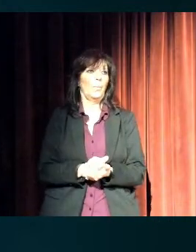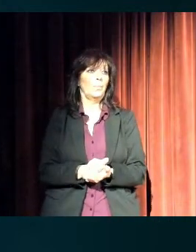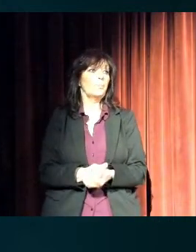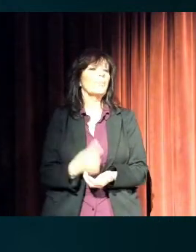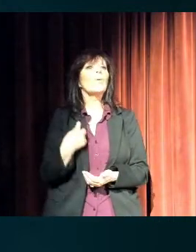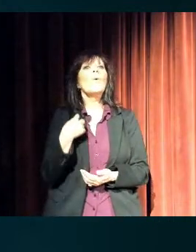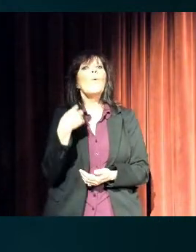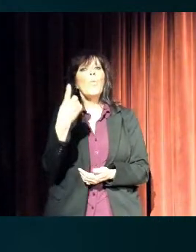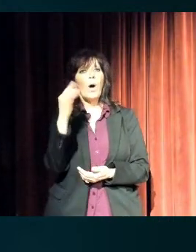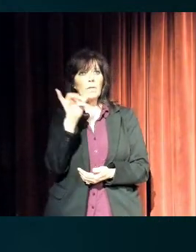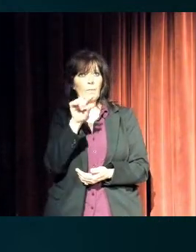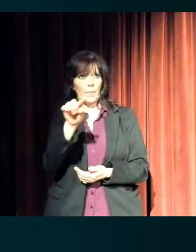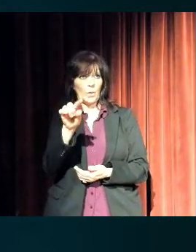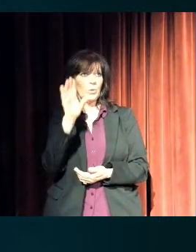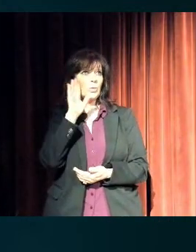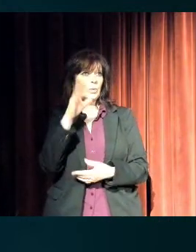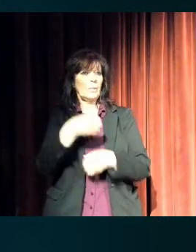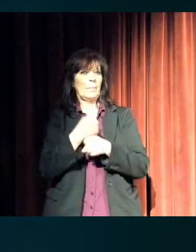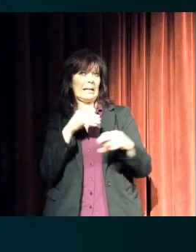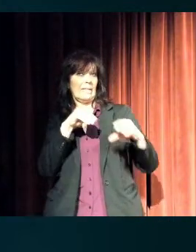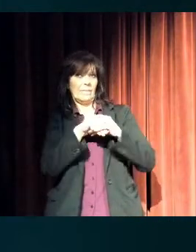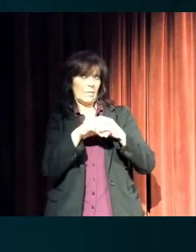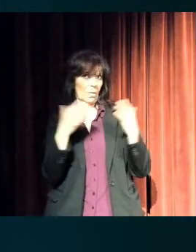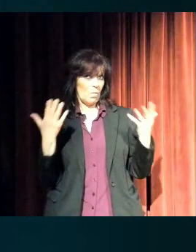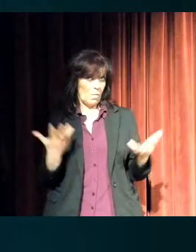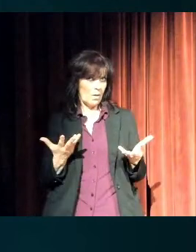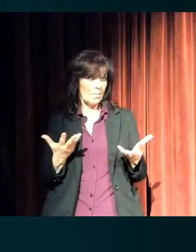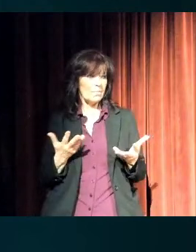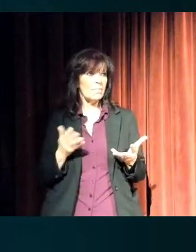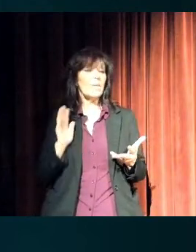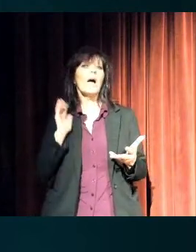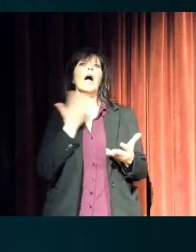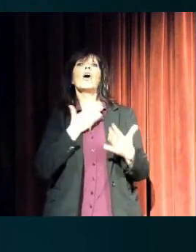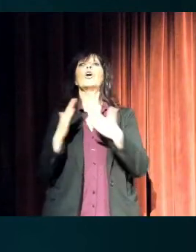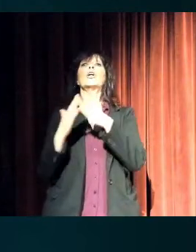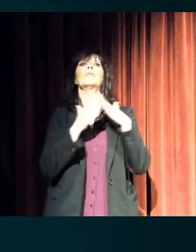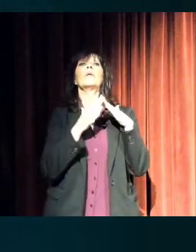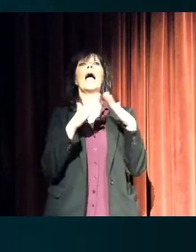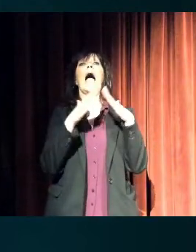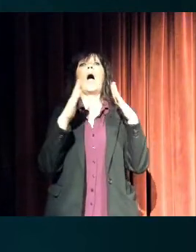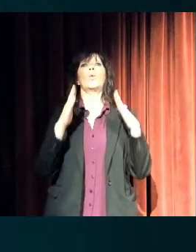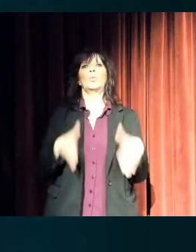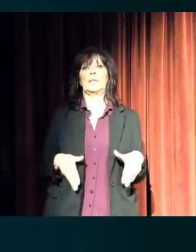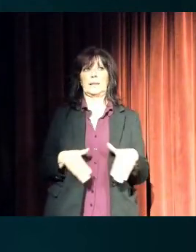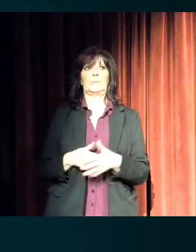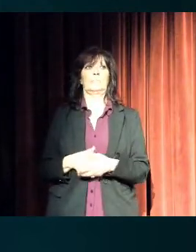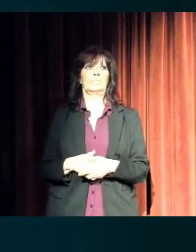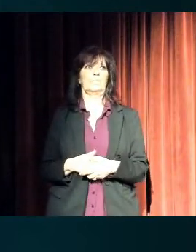One of those we are going to be making investments in is in our community's housing.